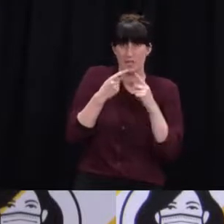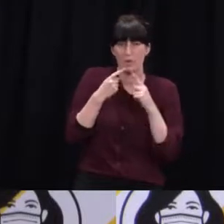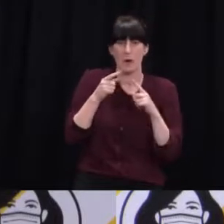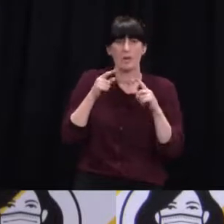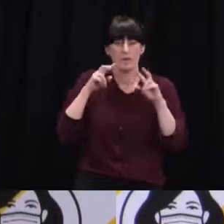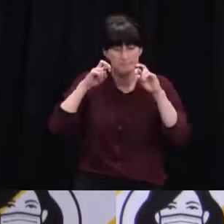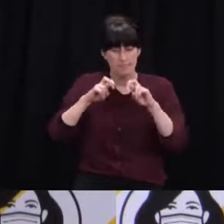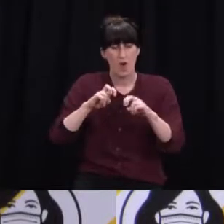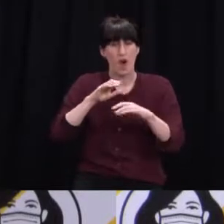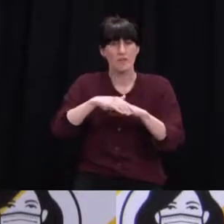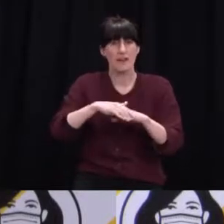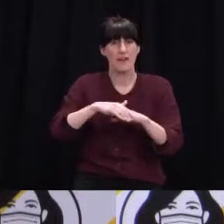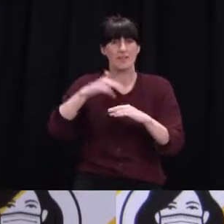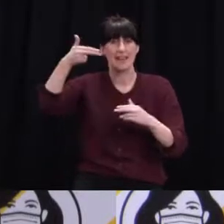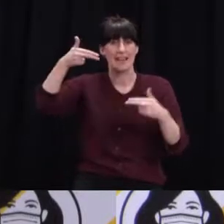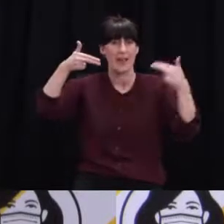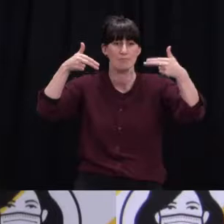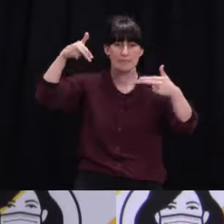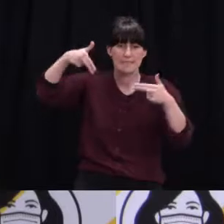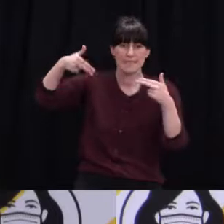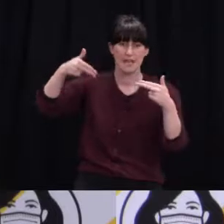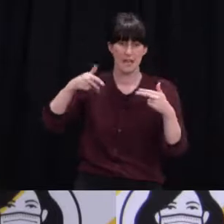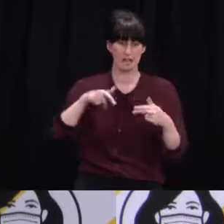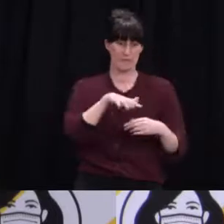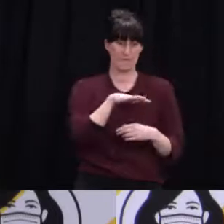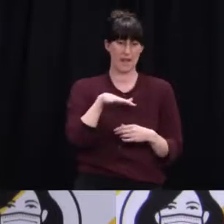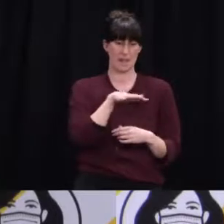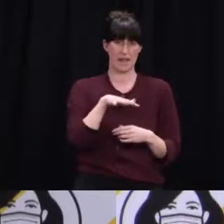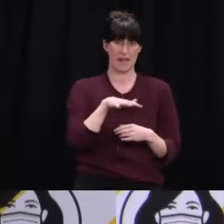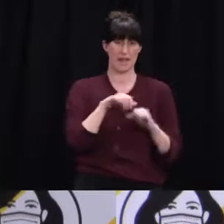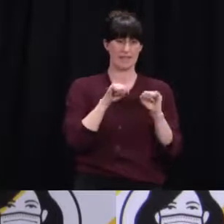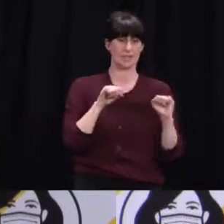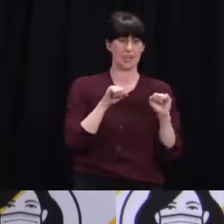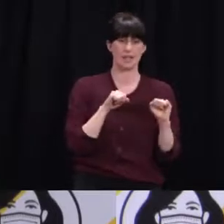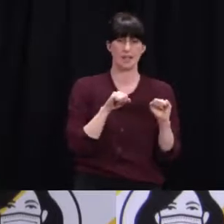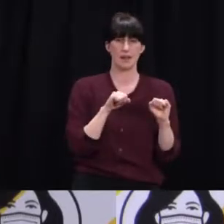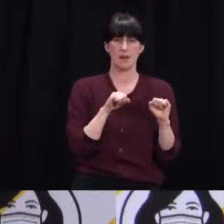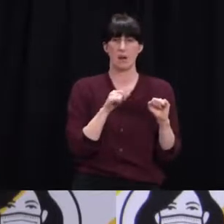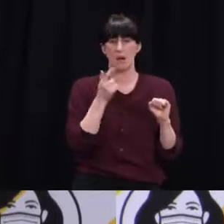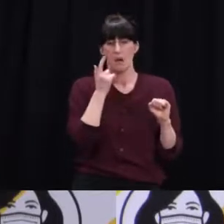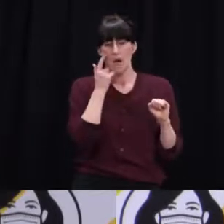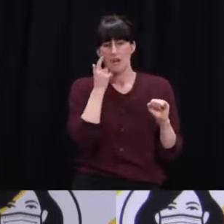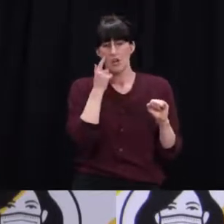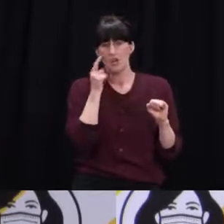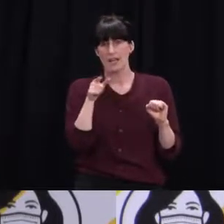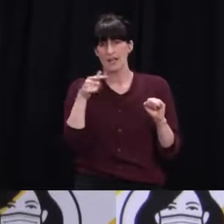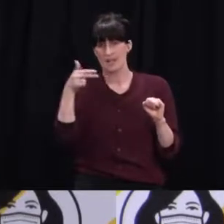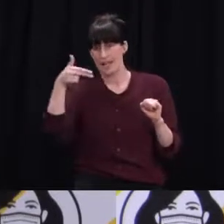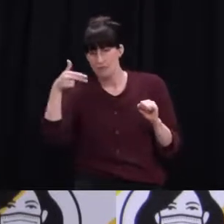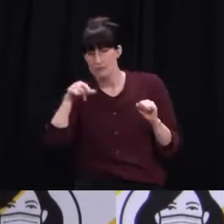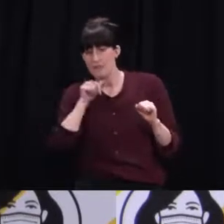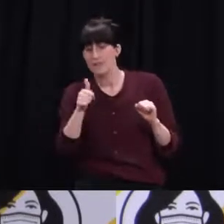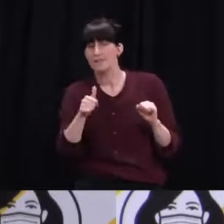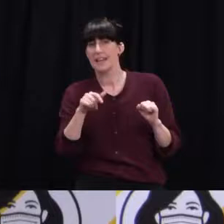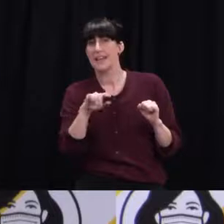have any specific information, but we can come back to you on whether the CCTV footage of that specific incident where the members of